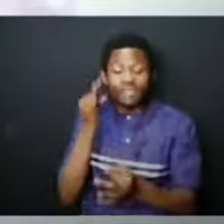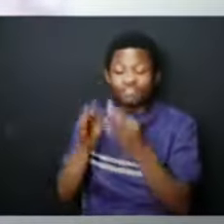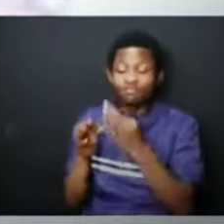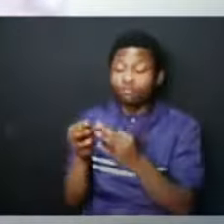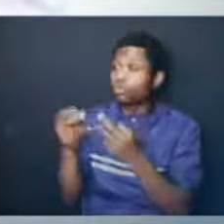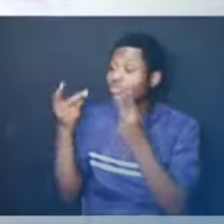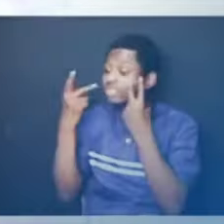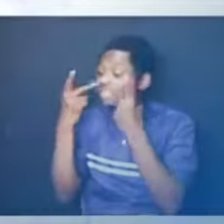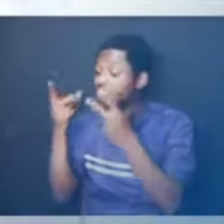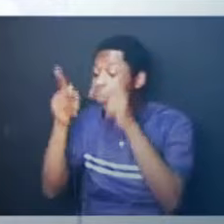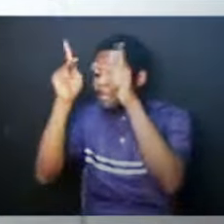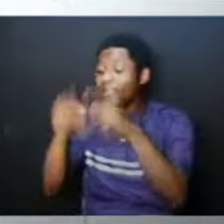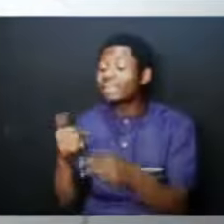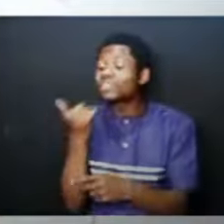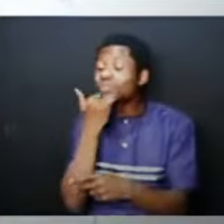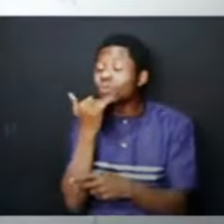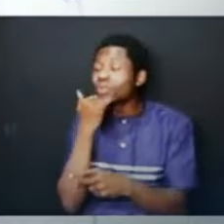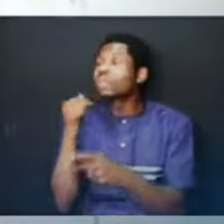avenge.